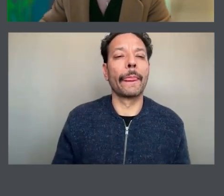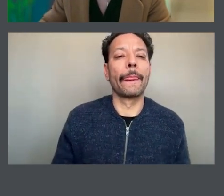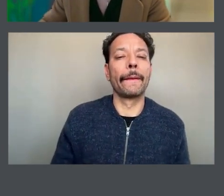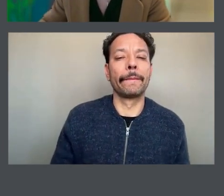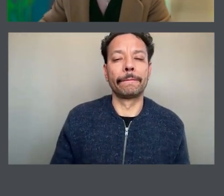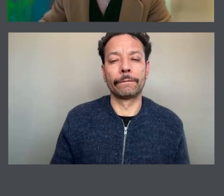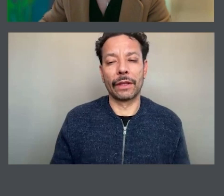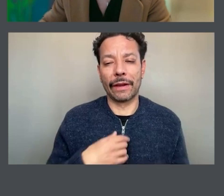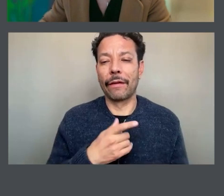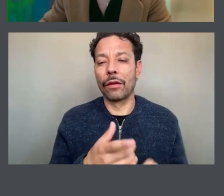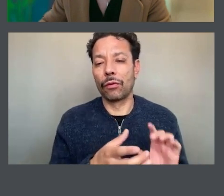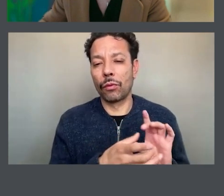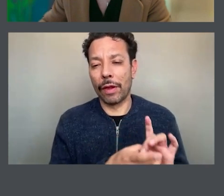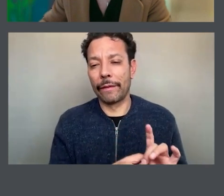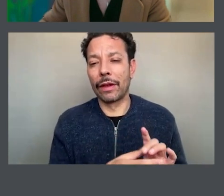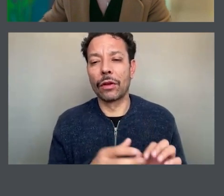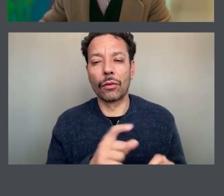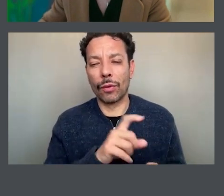question for both populations.